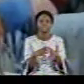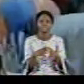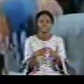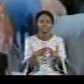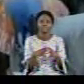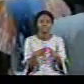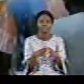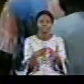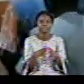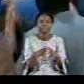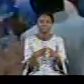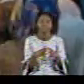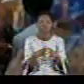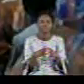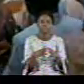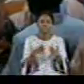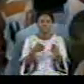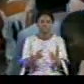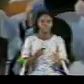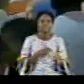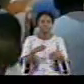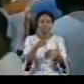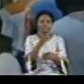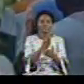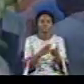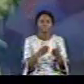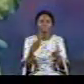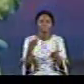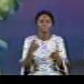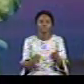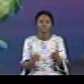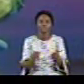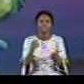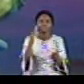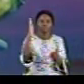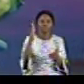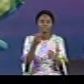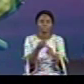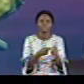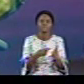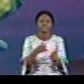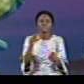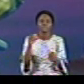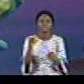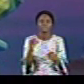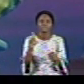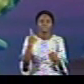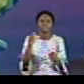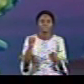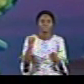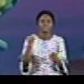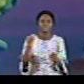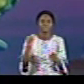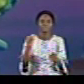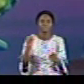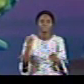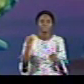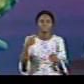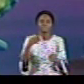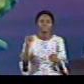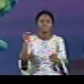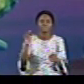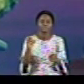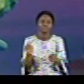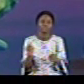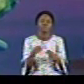Let's give you some of the testimonies coming from the social media. It is indeed an unlimited celebration of redemption